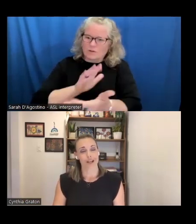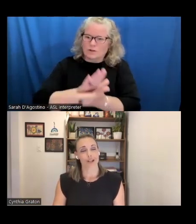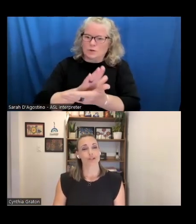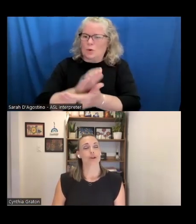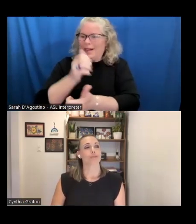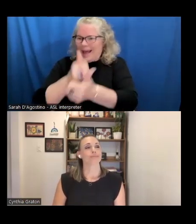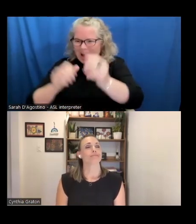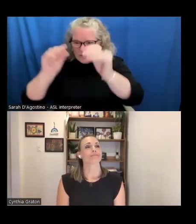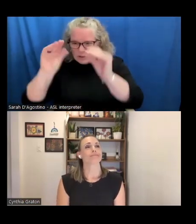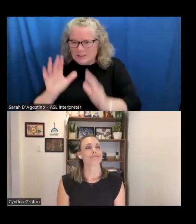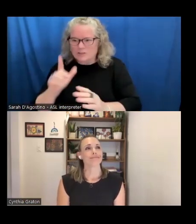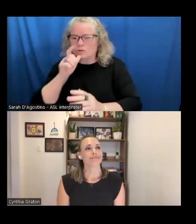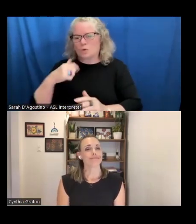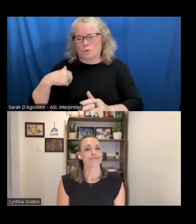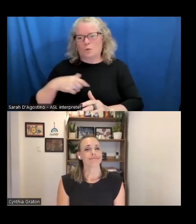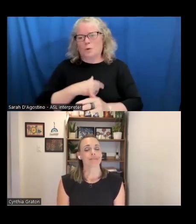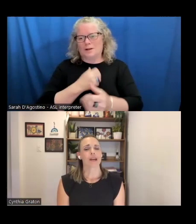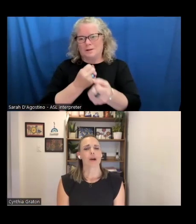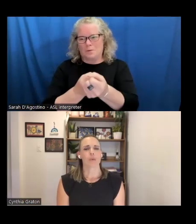So,